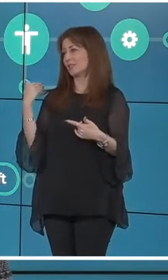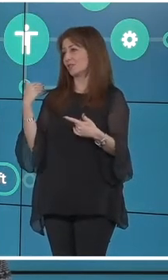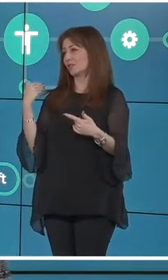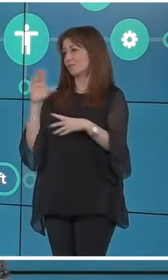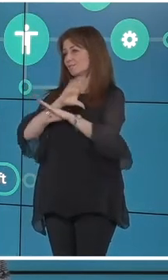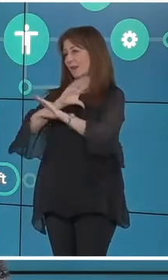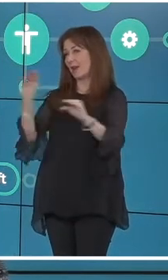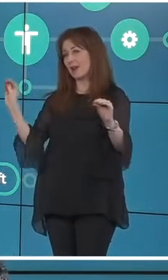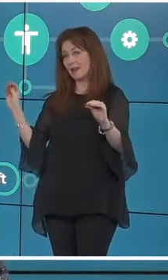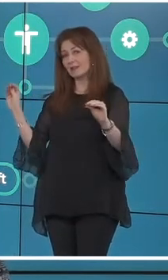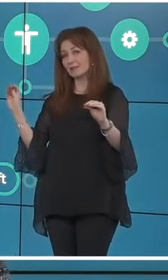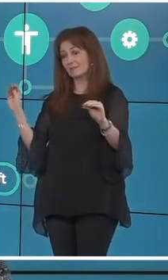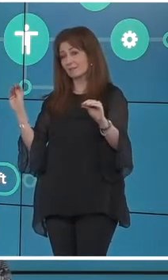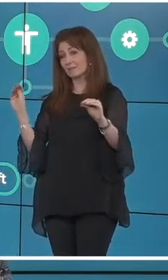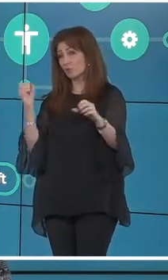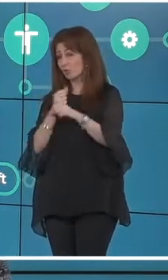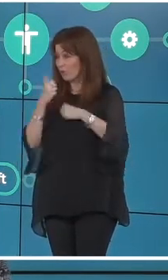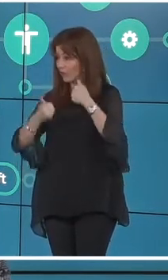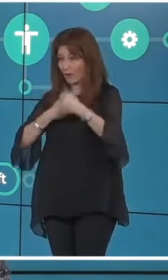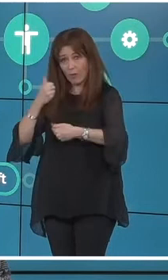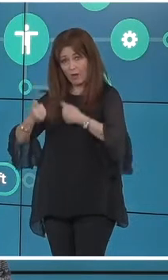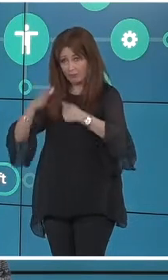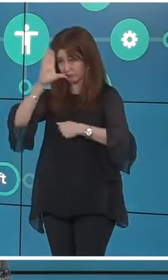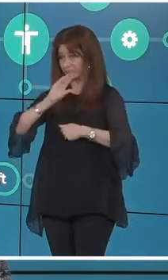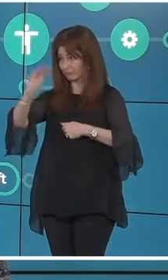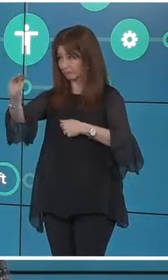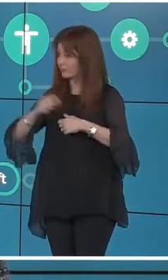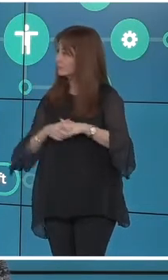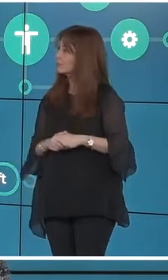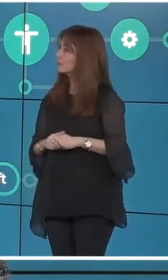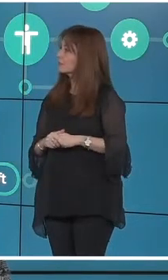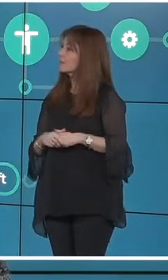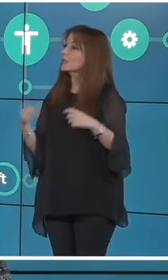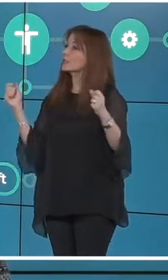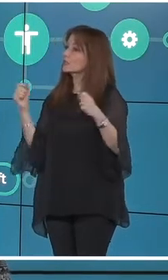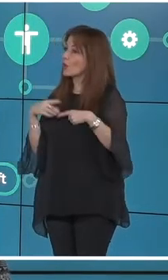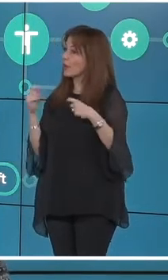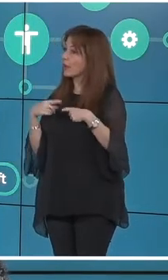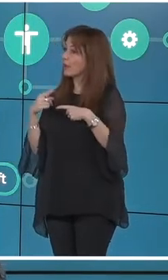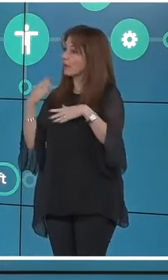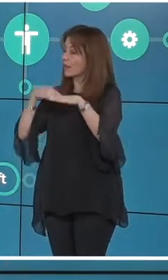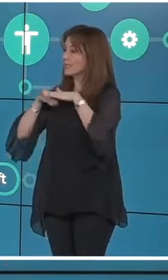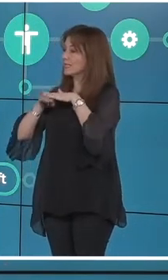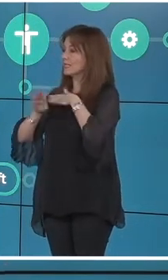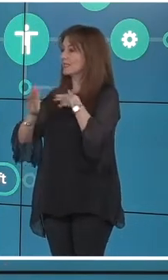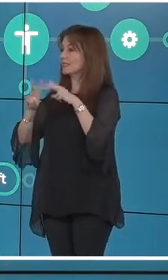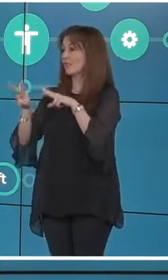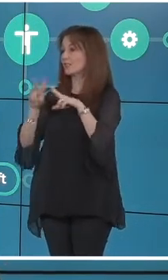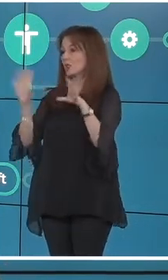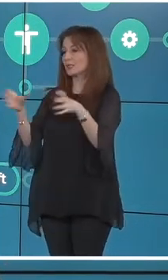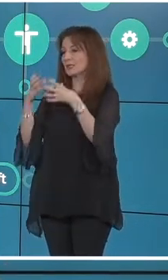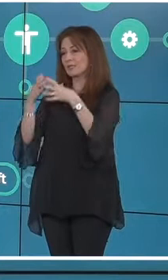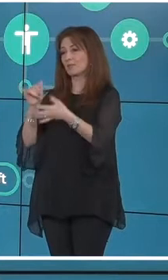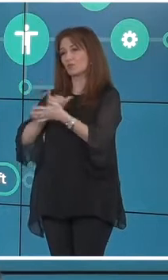people when they've done great stuff. And so I totally believe in that. So I sent an email off to our video team in New